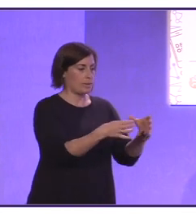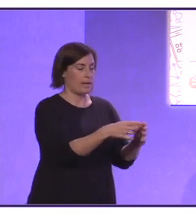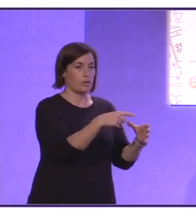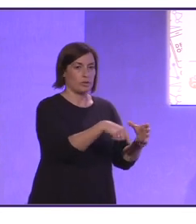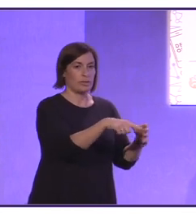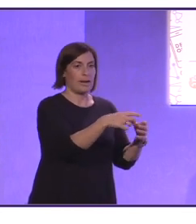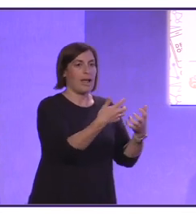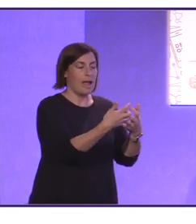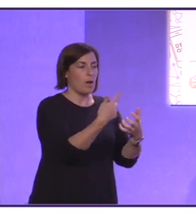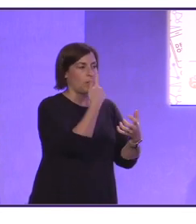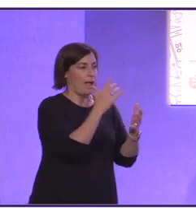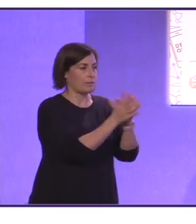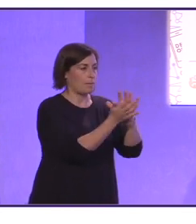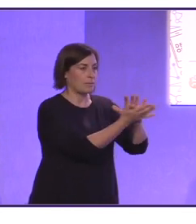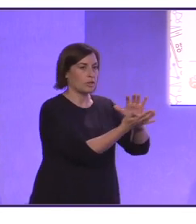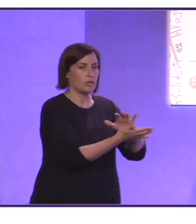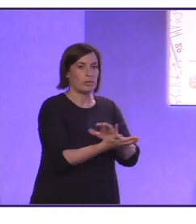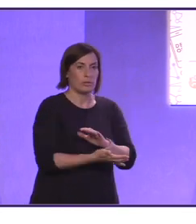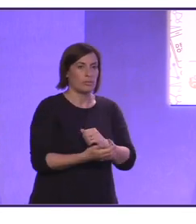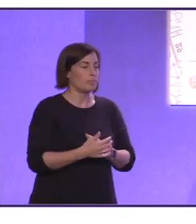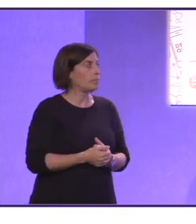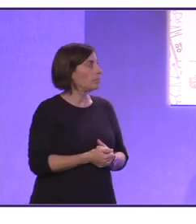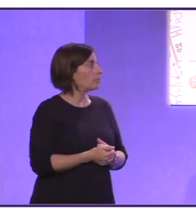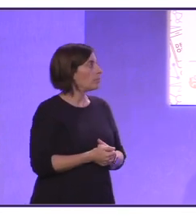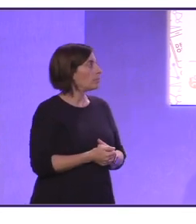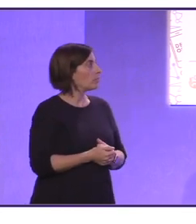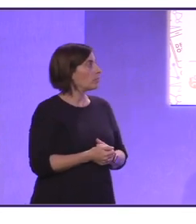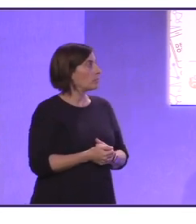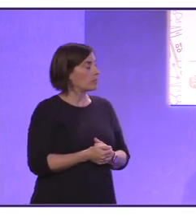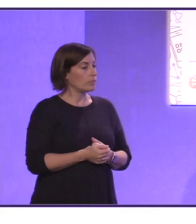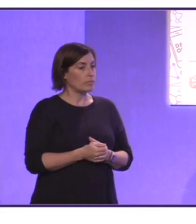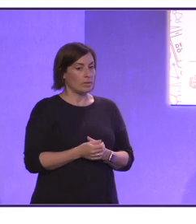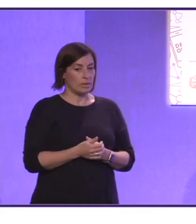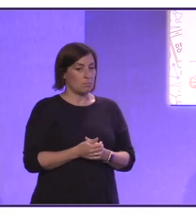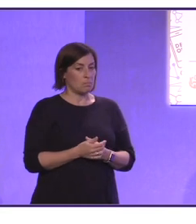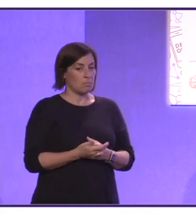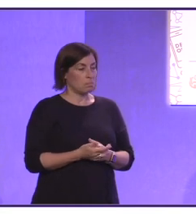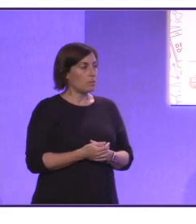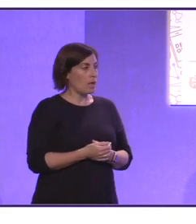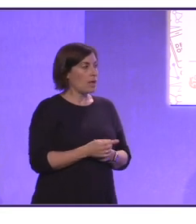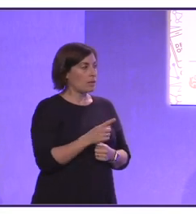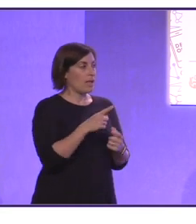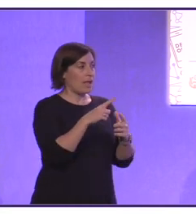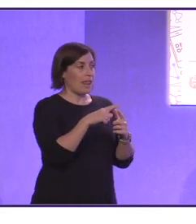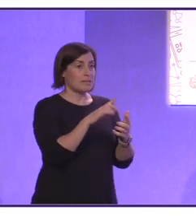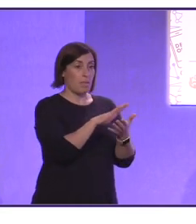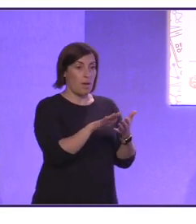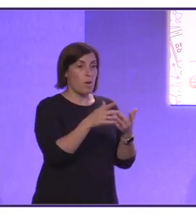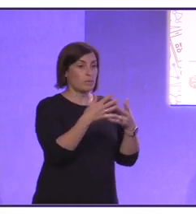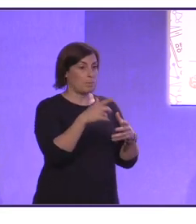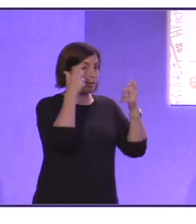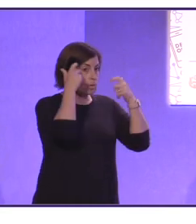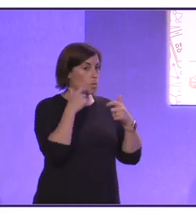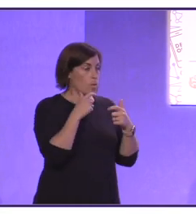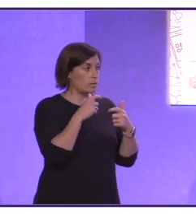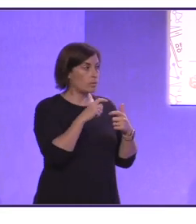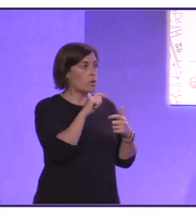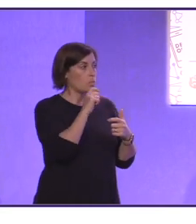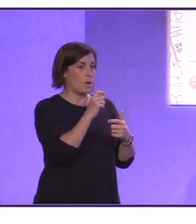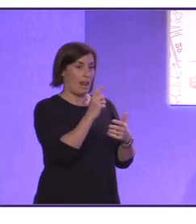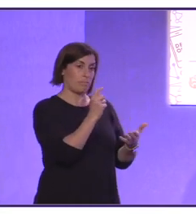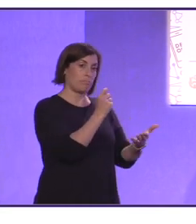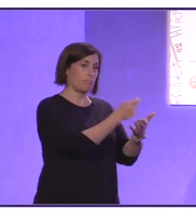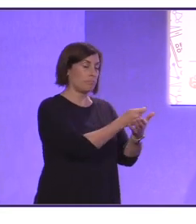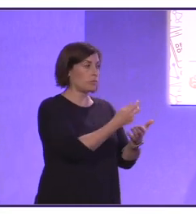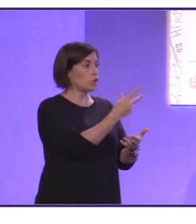do. Now, quite how much damage Theranos has done, it's not clear. And Elizabeth Holmes is already in court and will be tried in